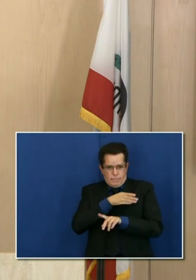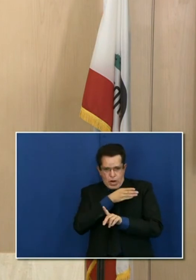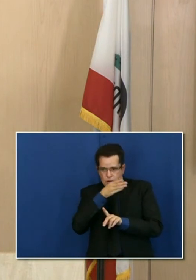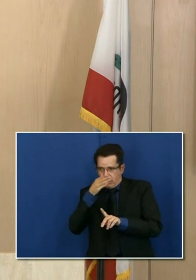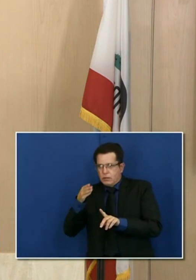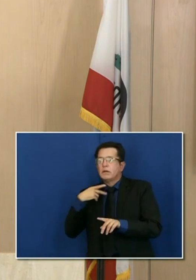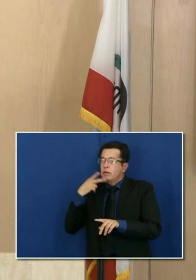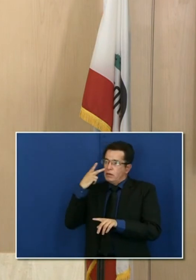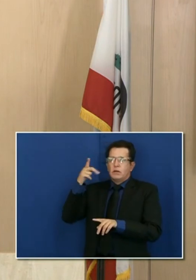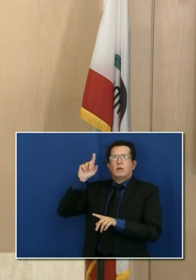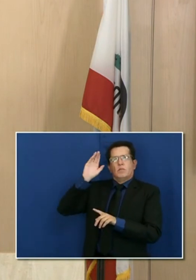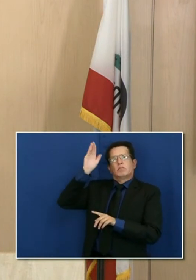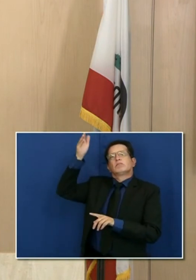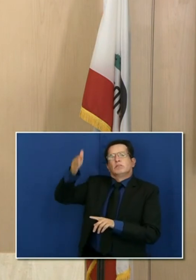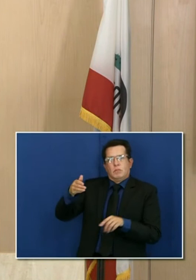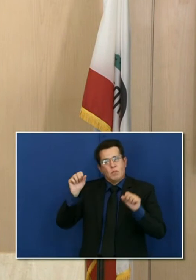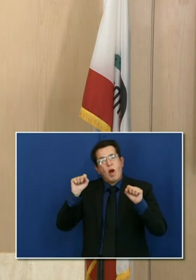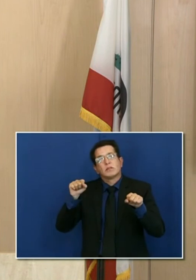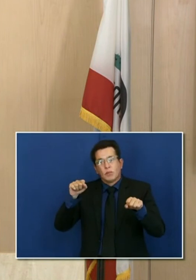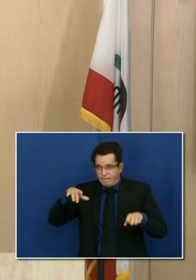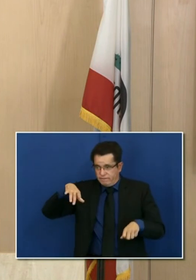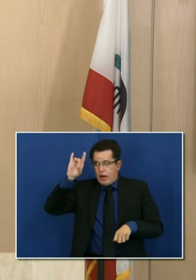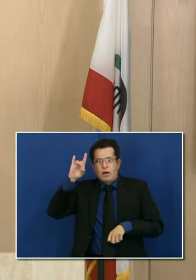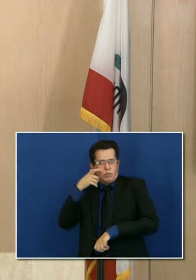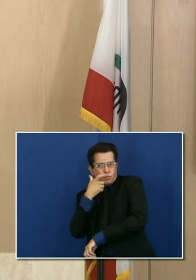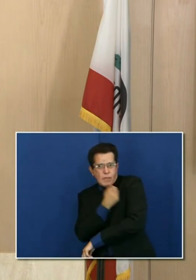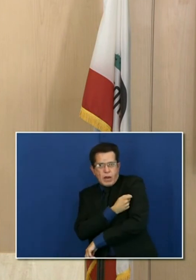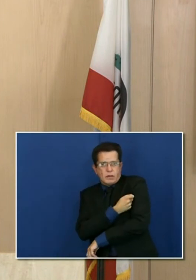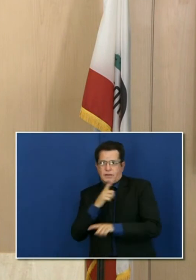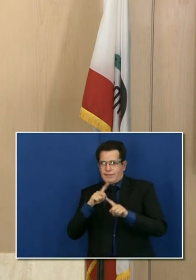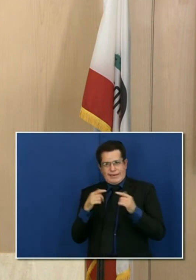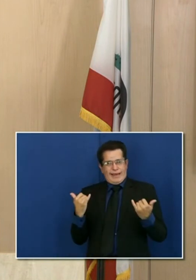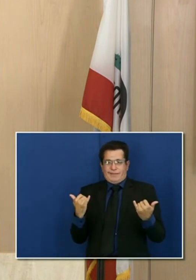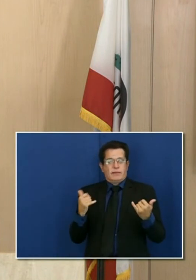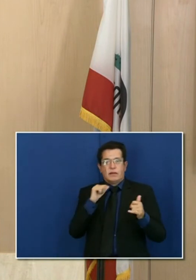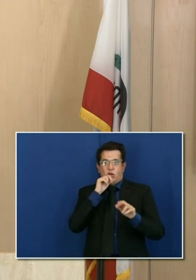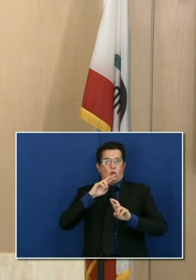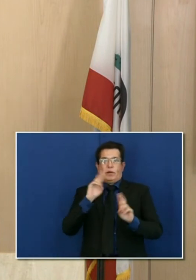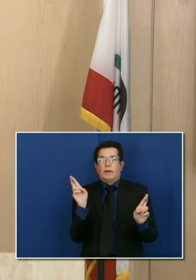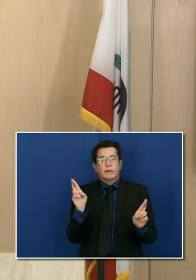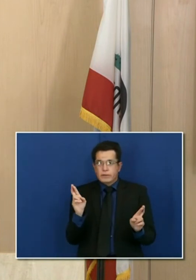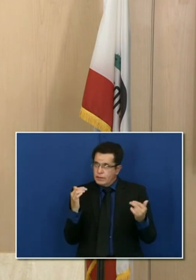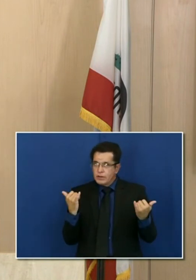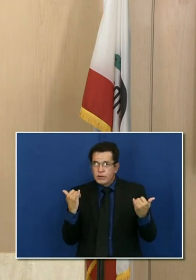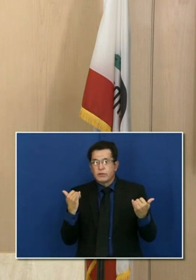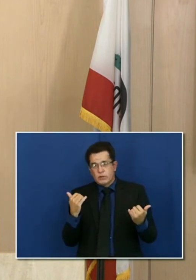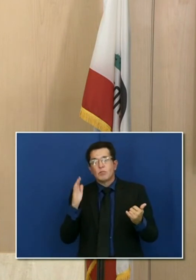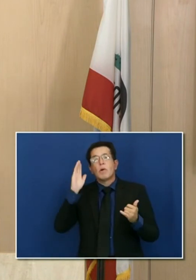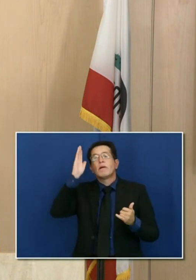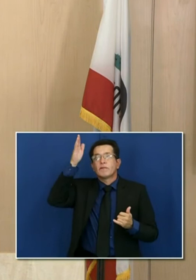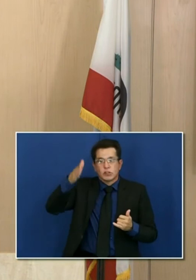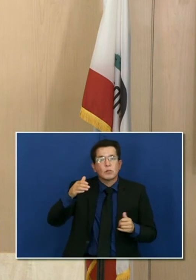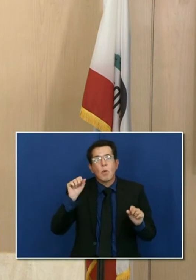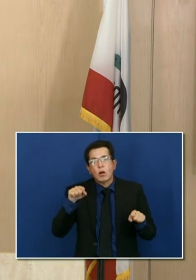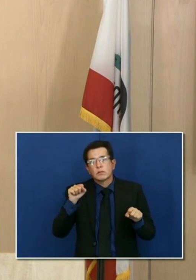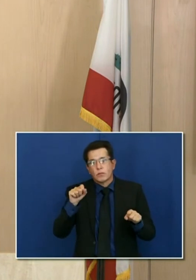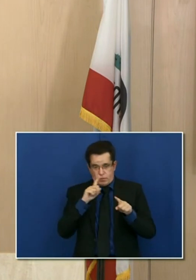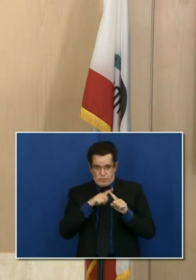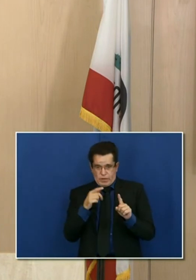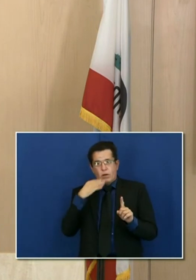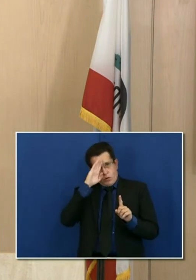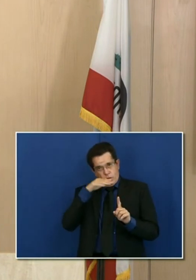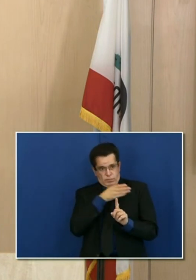pathway to a vaccine and where we go, but it's not here today. And so for today, and certainly it looks like through the end of the year